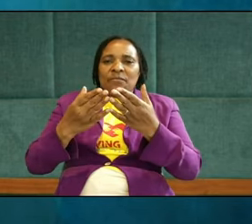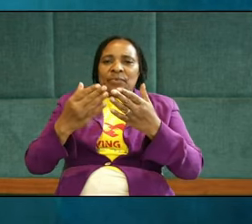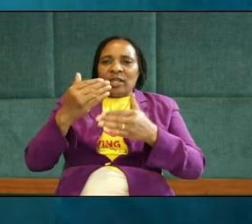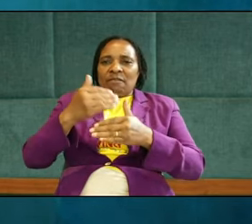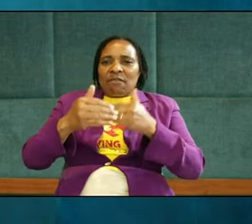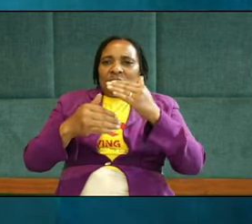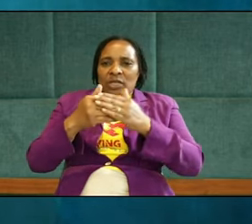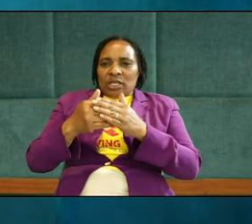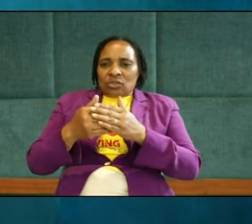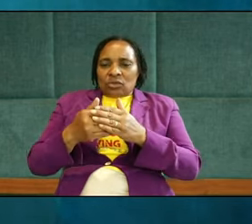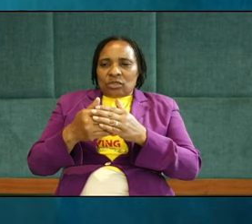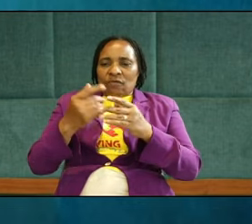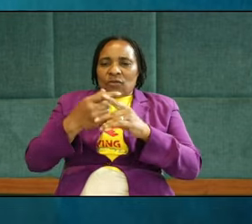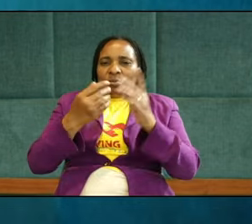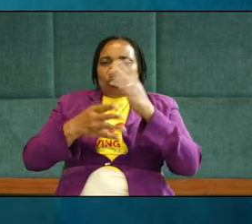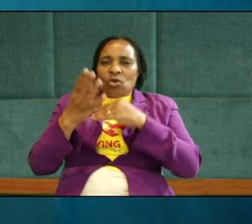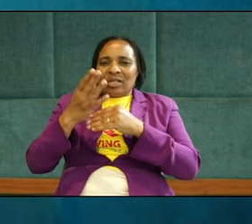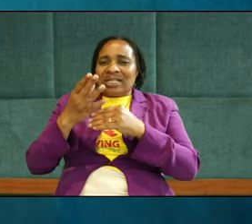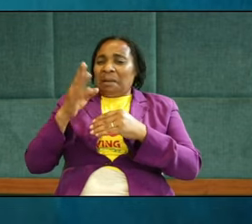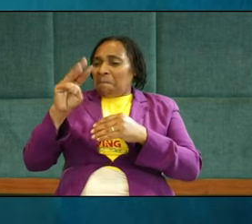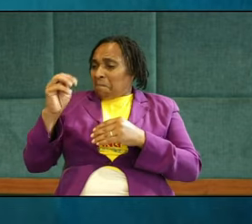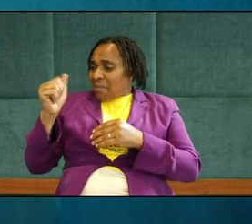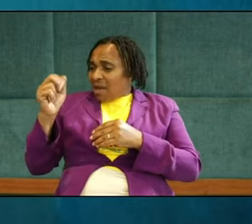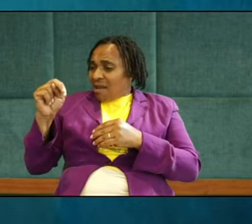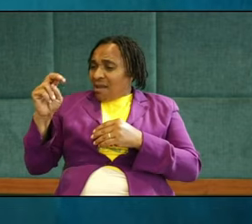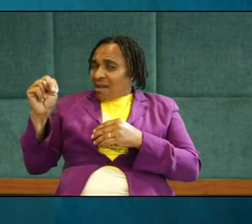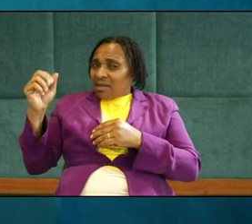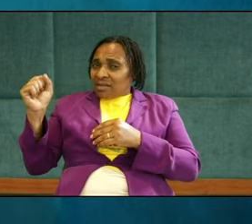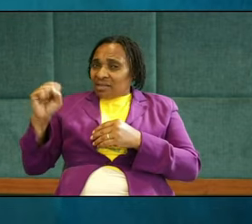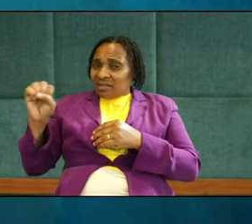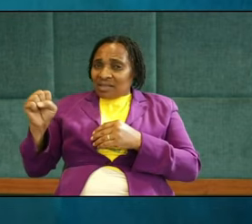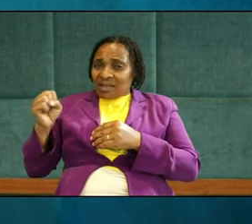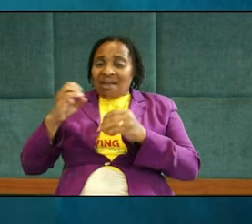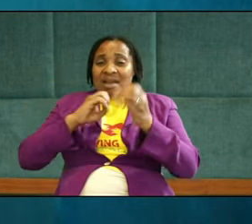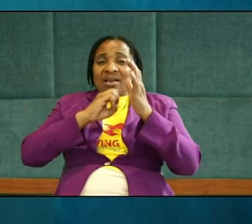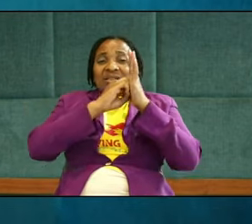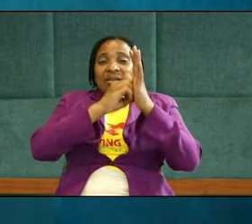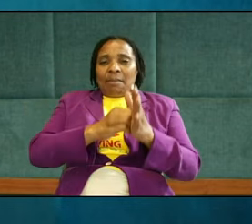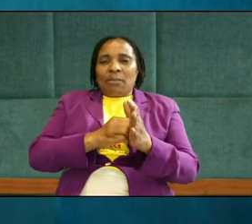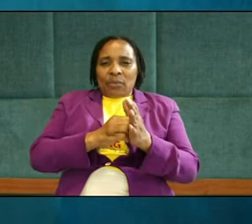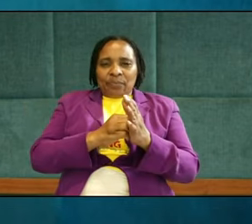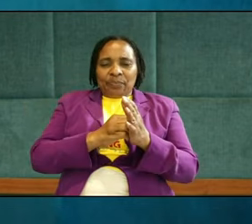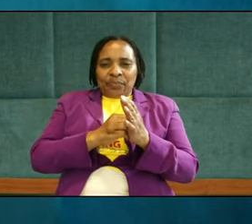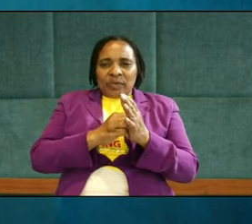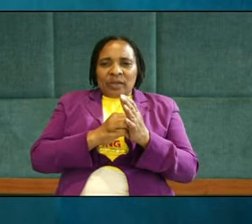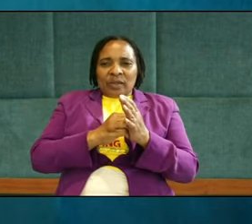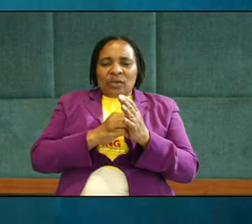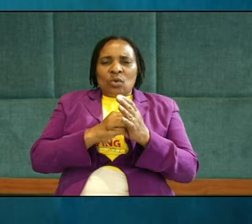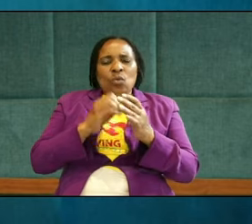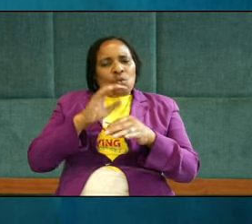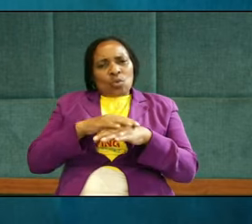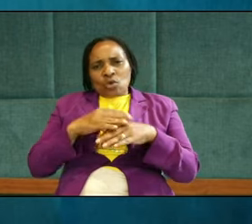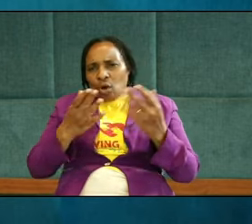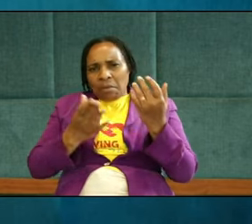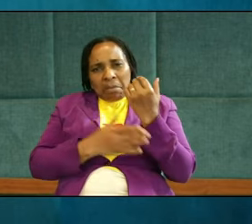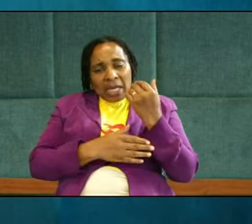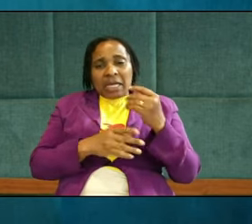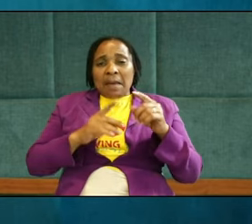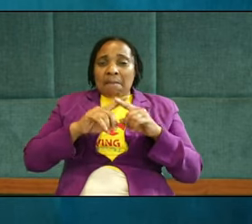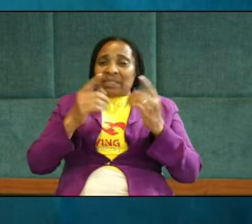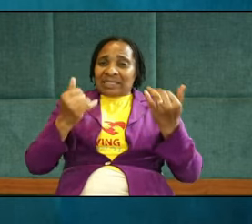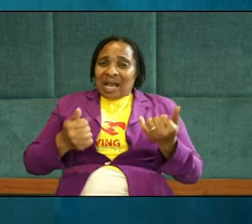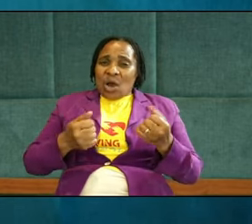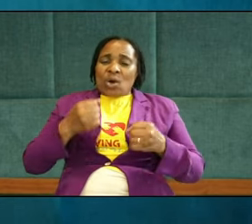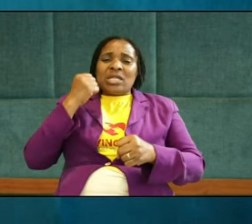God. Taking Manasseh's example, Manasseh wasn't the best example of a parent. True or not true? True. Right? I mean, he